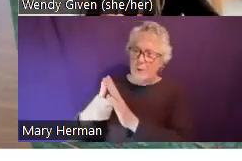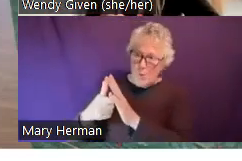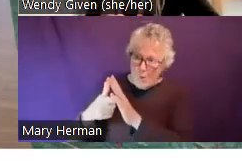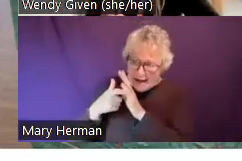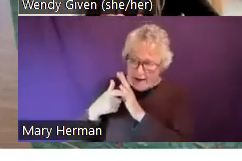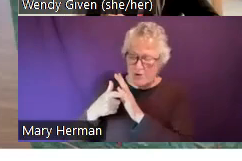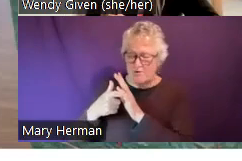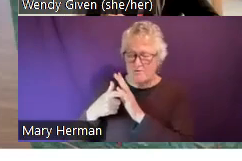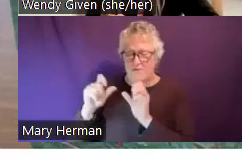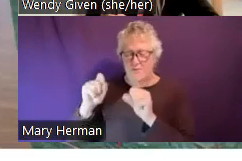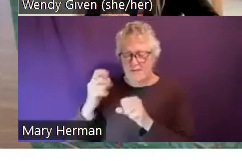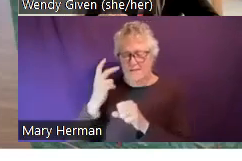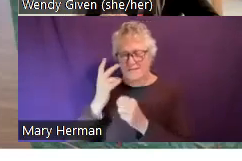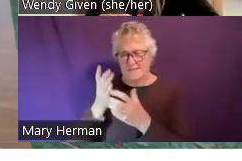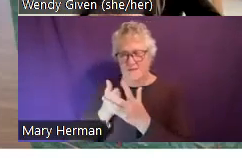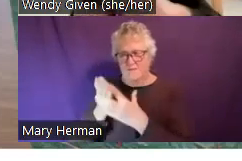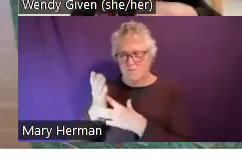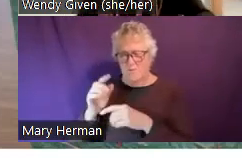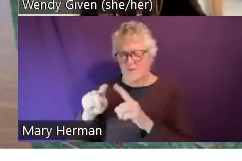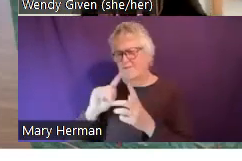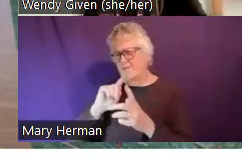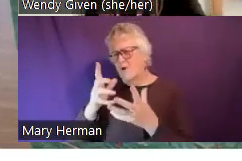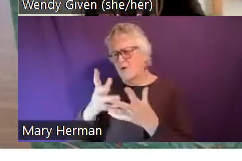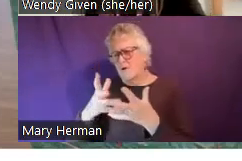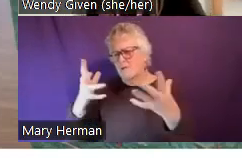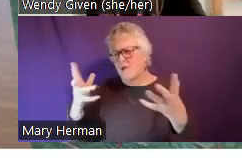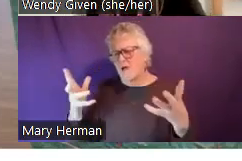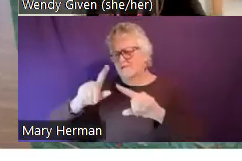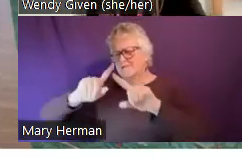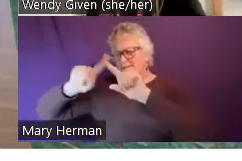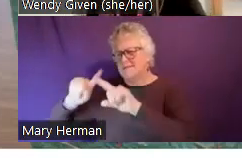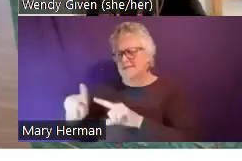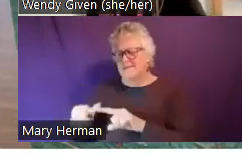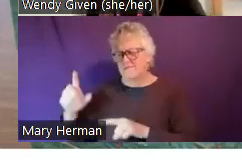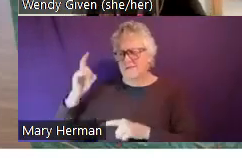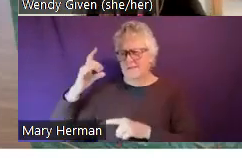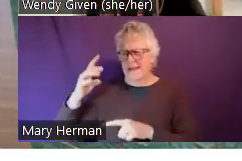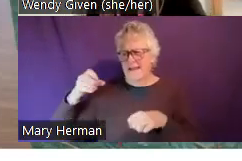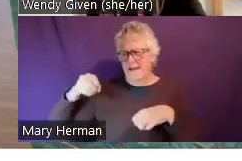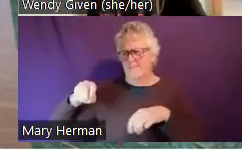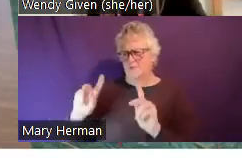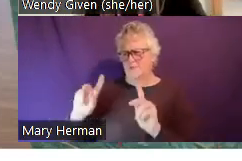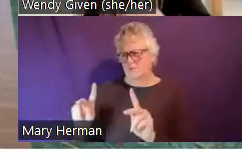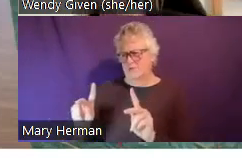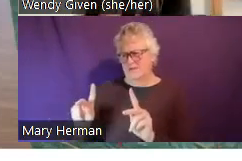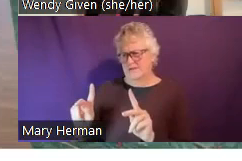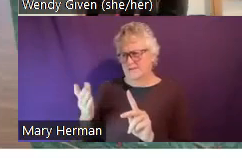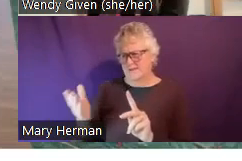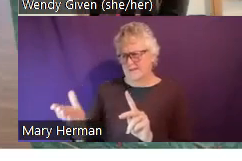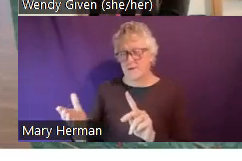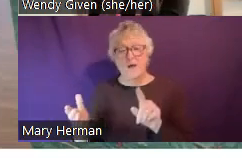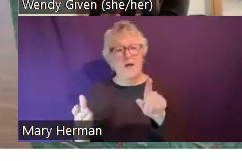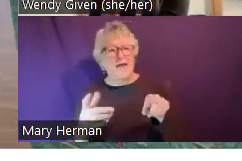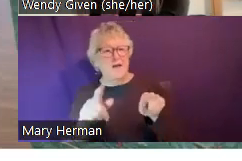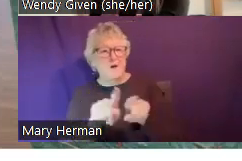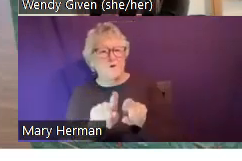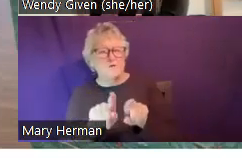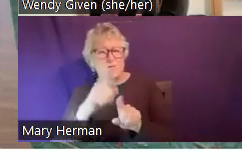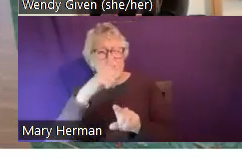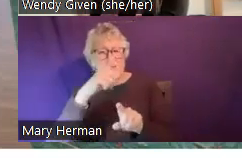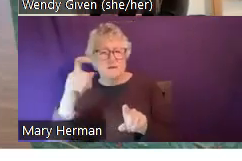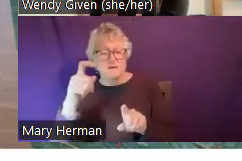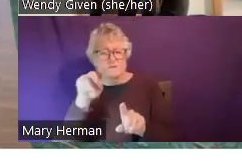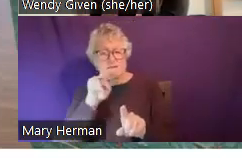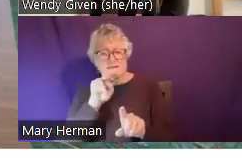there is a lot of light opportunities there. And as it is facing west, it will be, light will